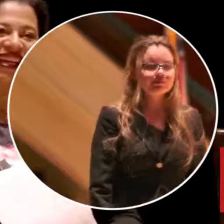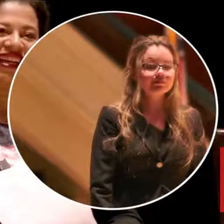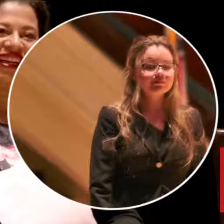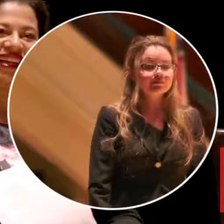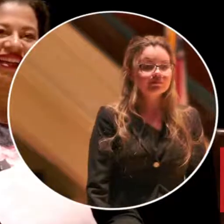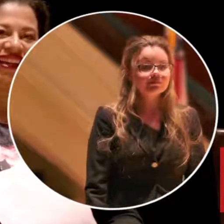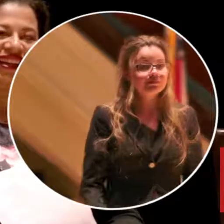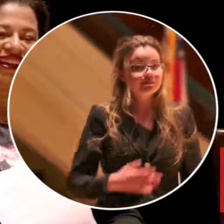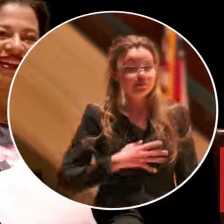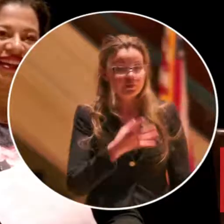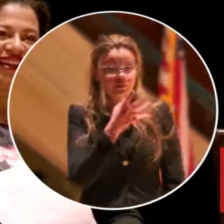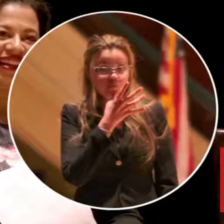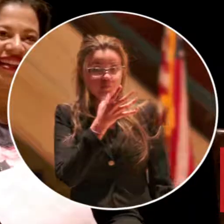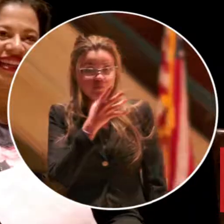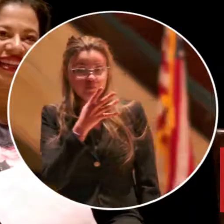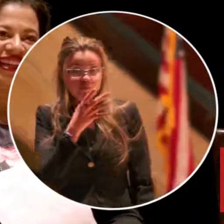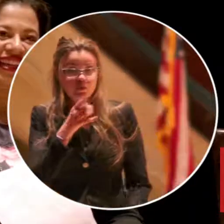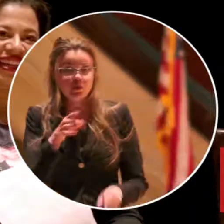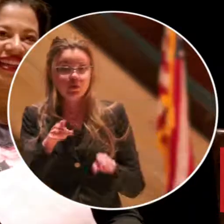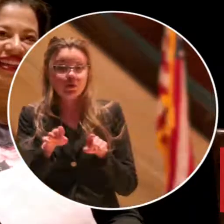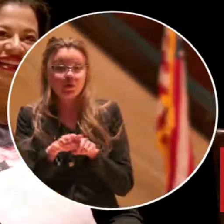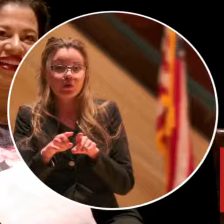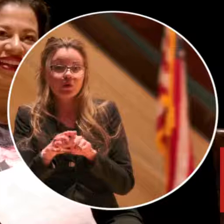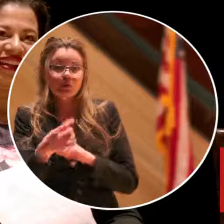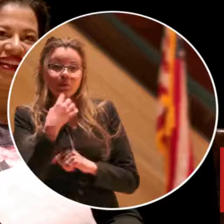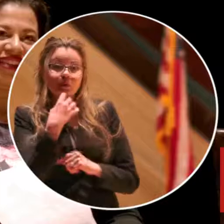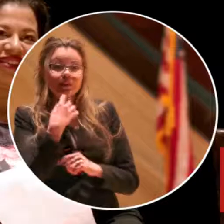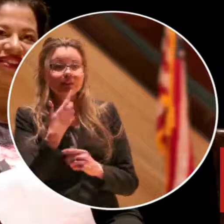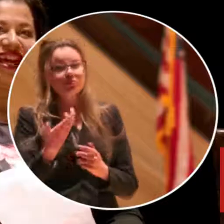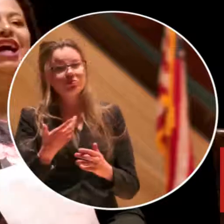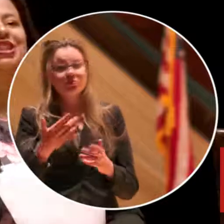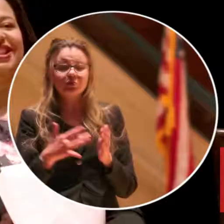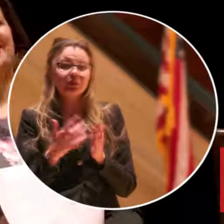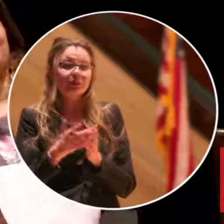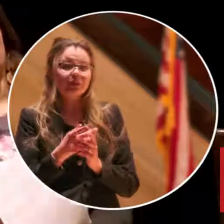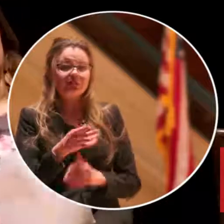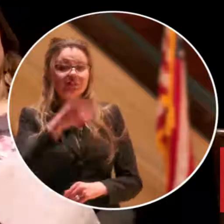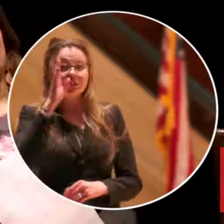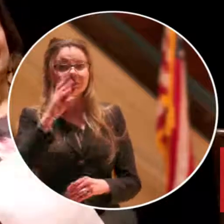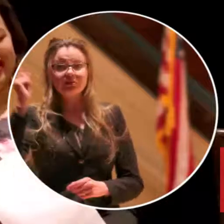Apparently, my mother also subscribed to the sometimes God just gives you a baby theory.